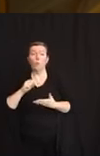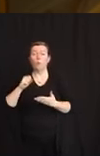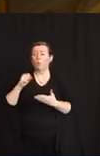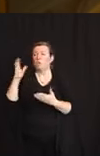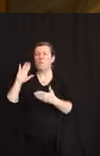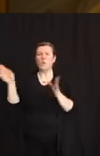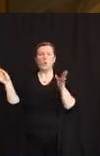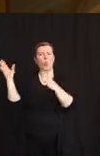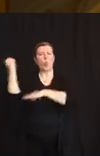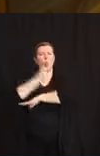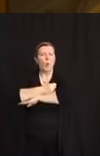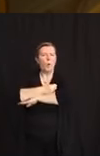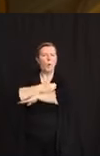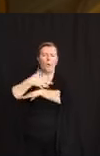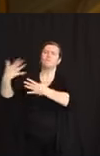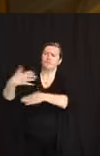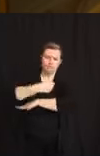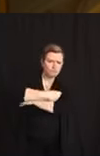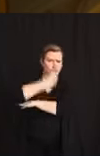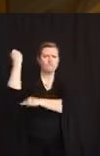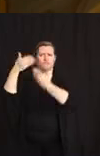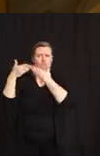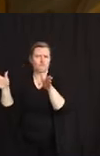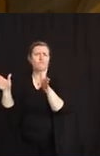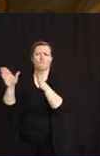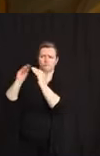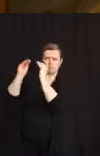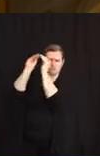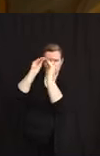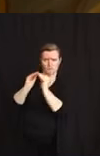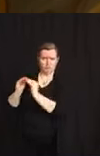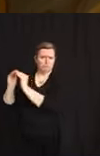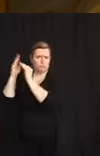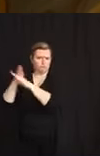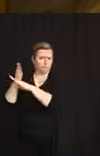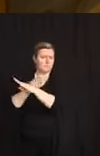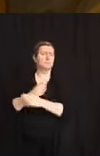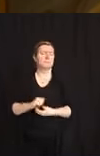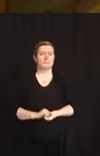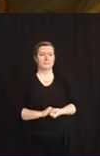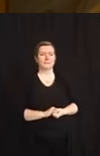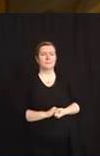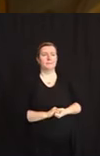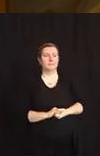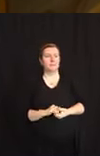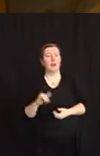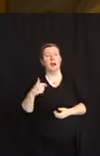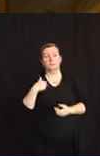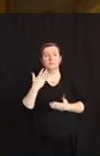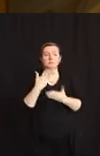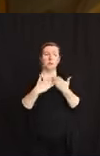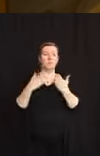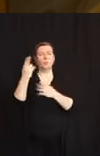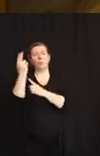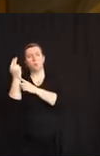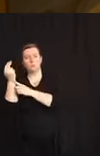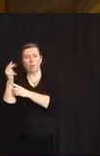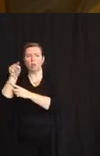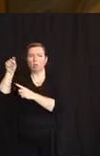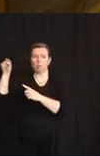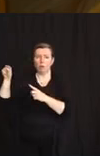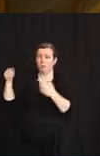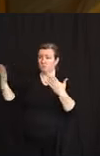to crash or quarantine, and also a place for those individuals who cannot go home to quarantine, a place for them to stay, a